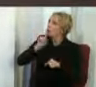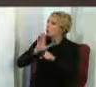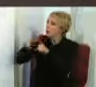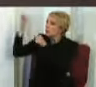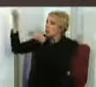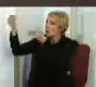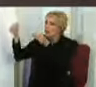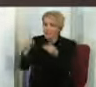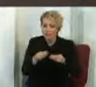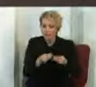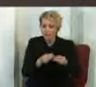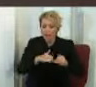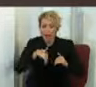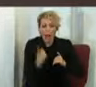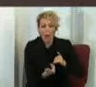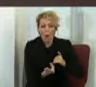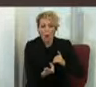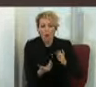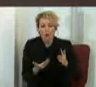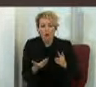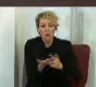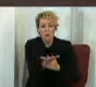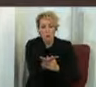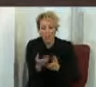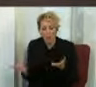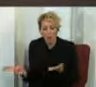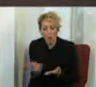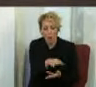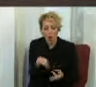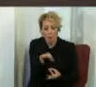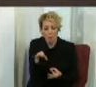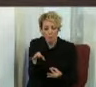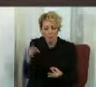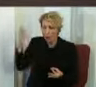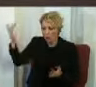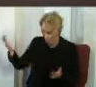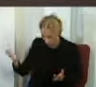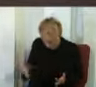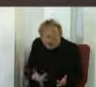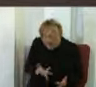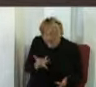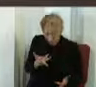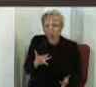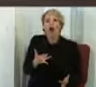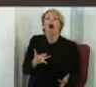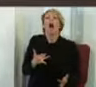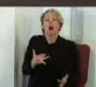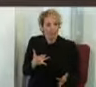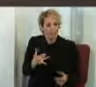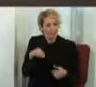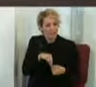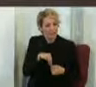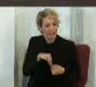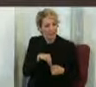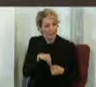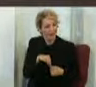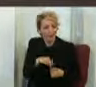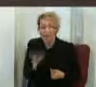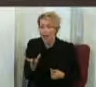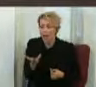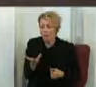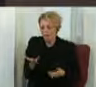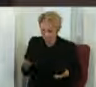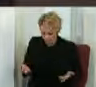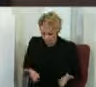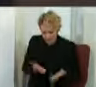Spirit, the God that is in us, the God that rests in us, the God that fills us, the God that implores